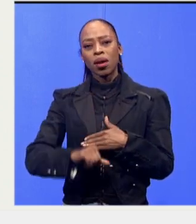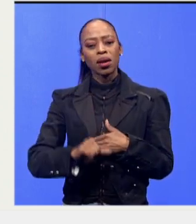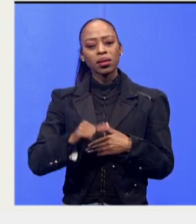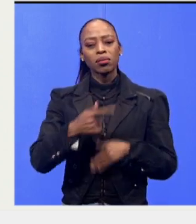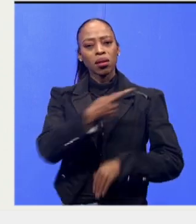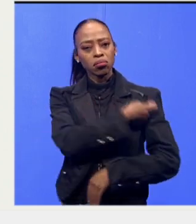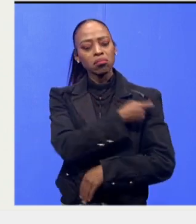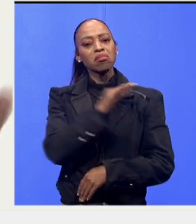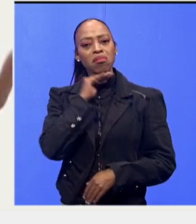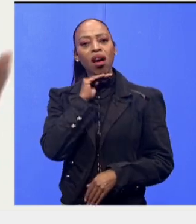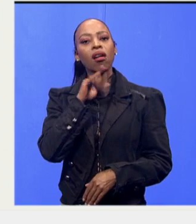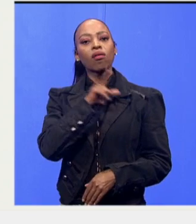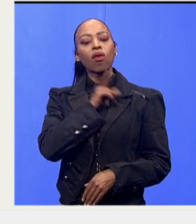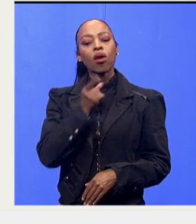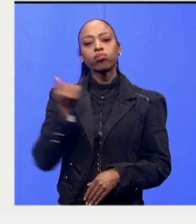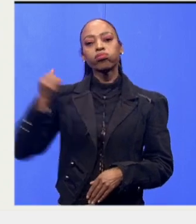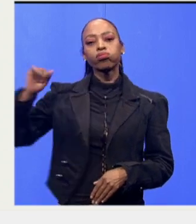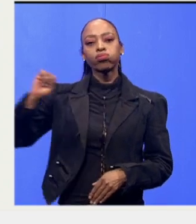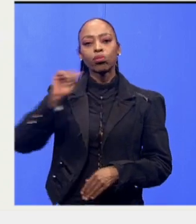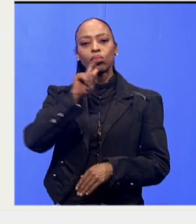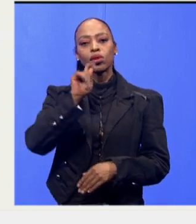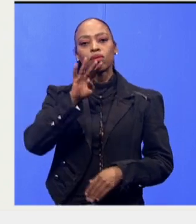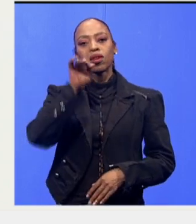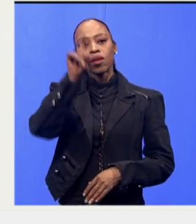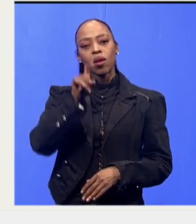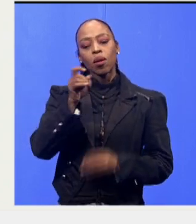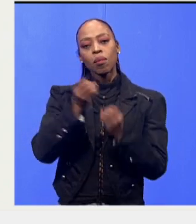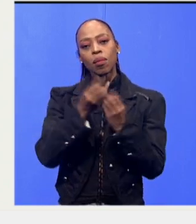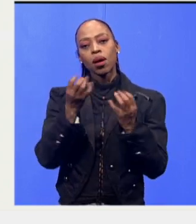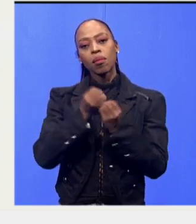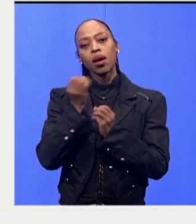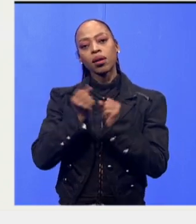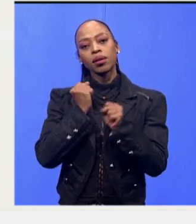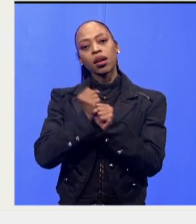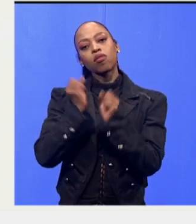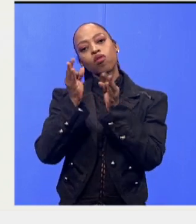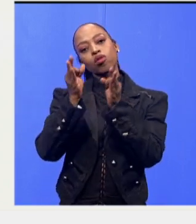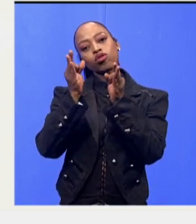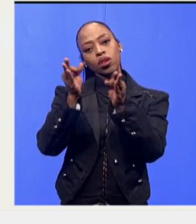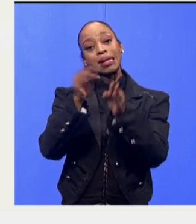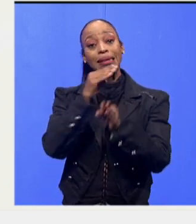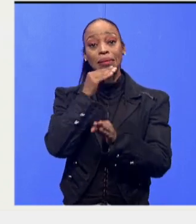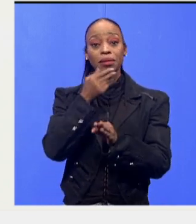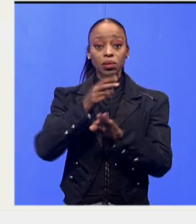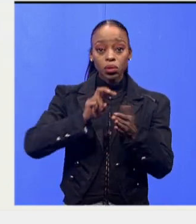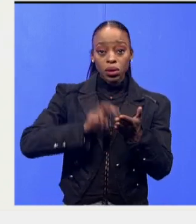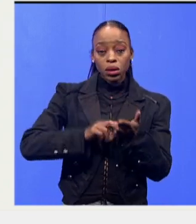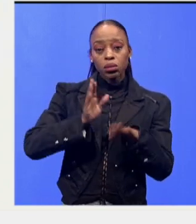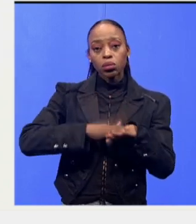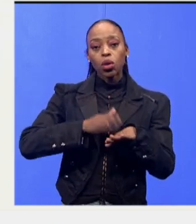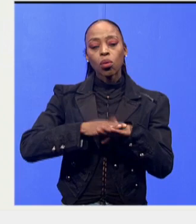should be enough to prevent TB for the years to come. So we need more effective